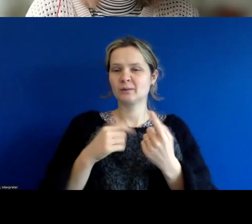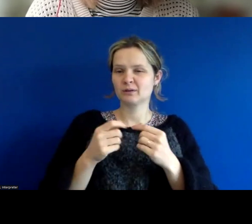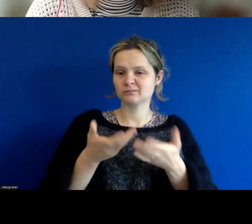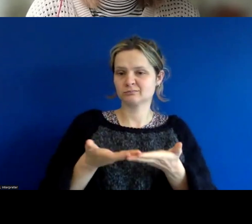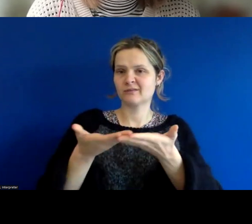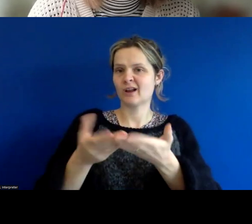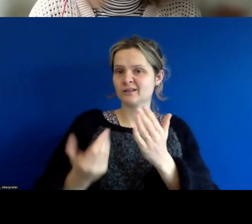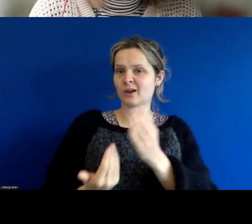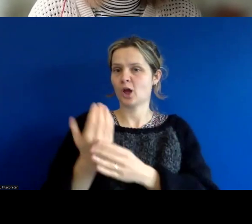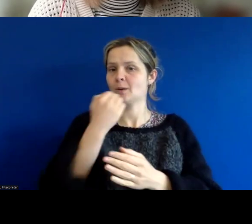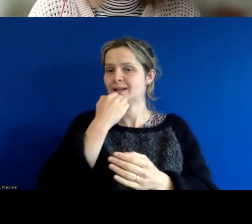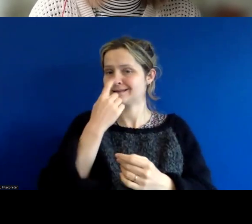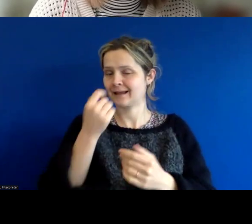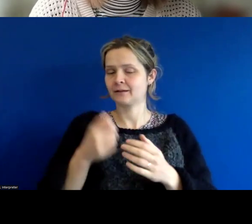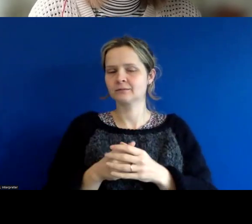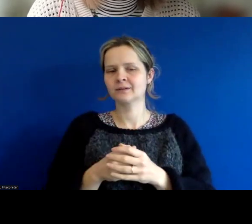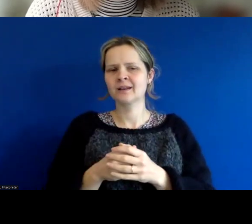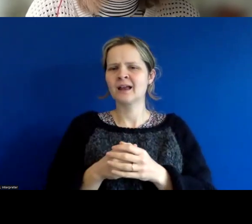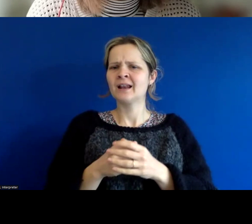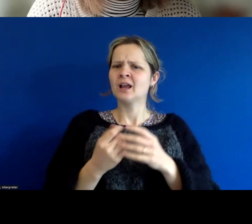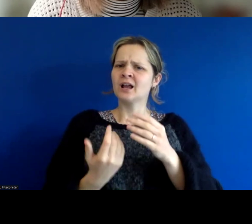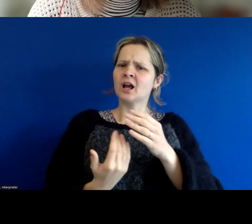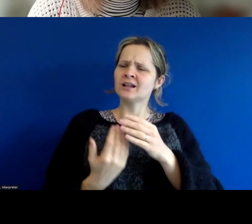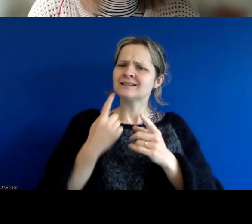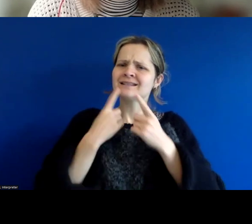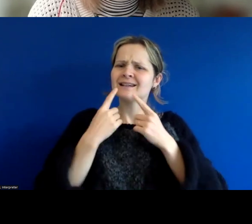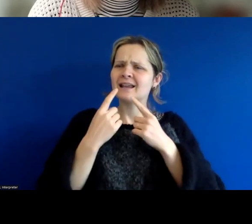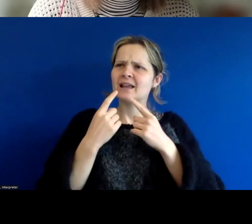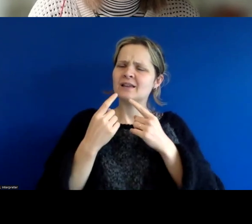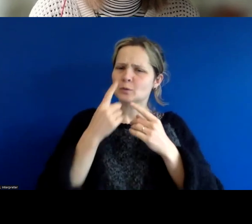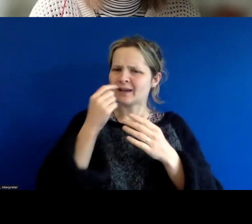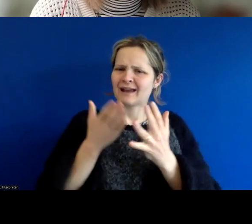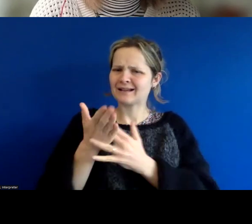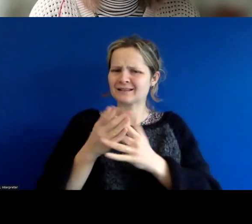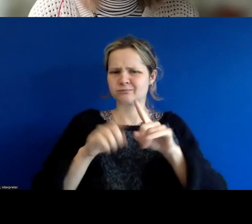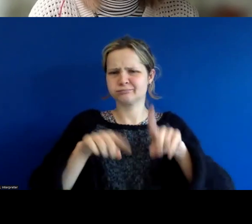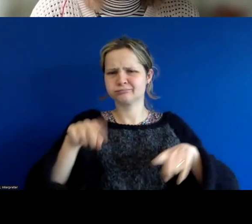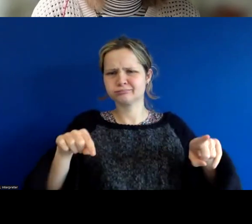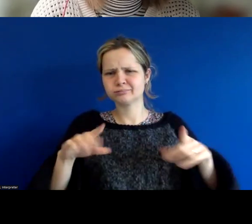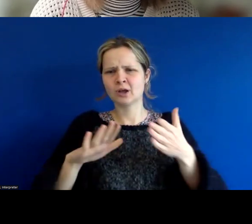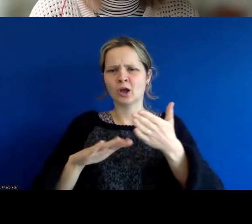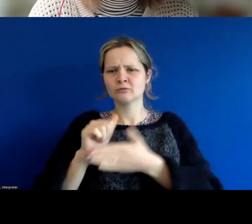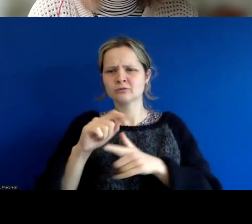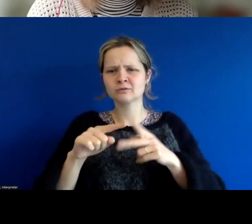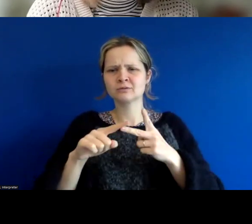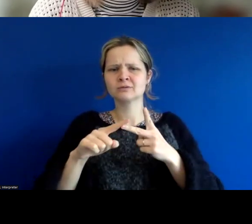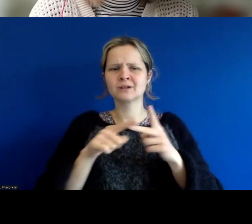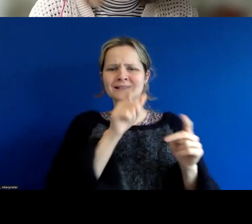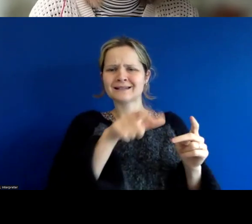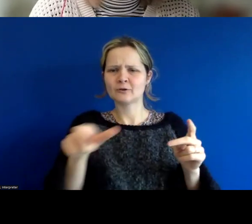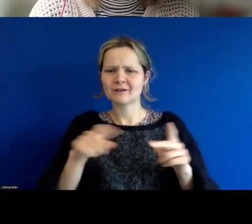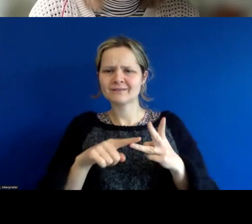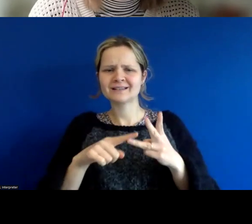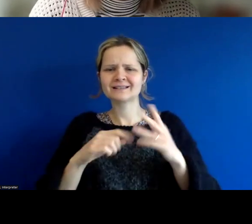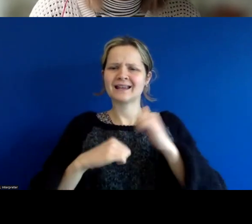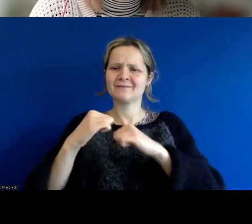And there's a range of data you can access within the platform, from culture and creativity, demographics, infrastructure. I won't read them